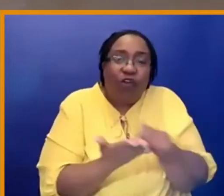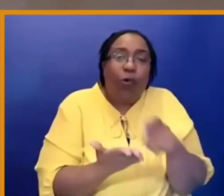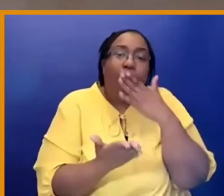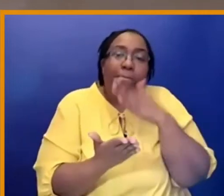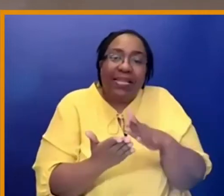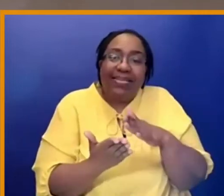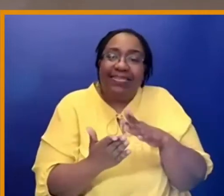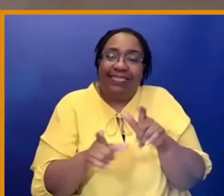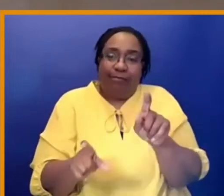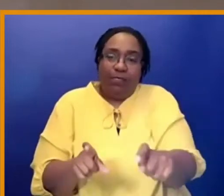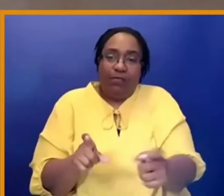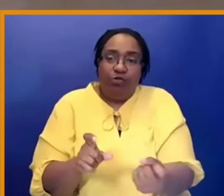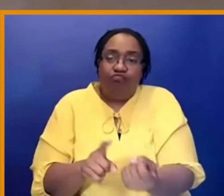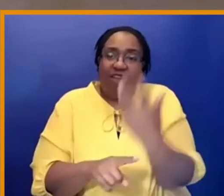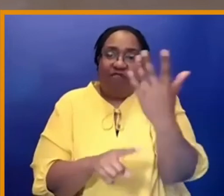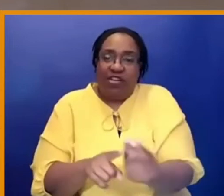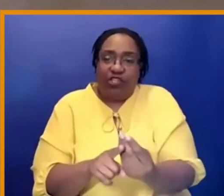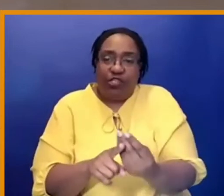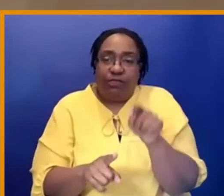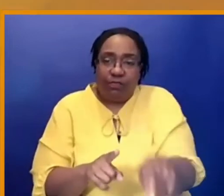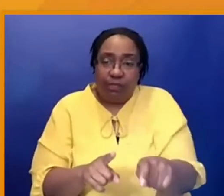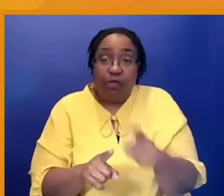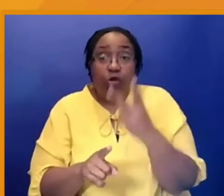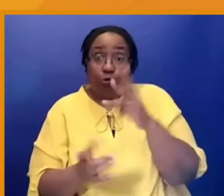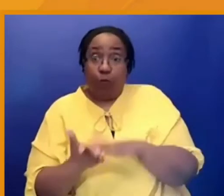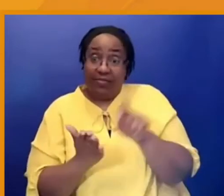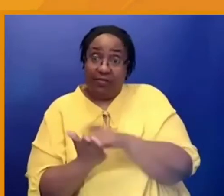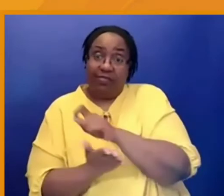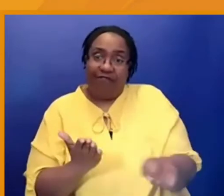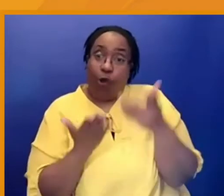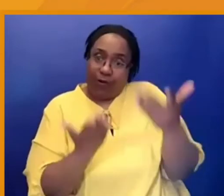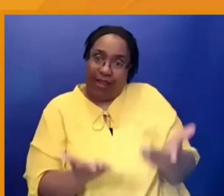browser. You now have 2 minutes to vote.